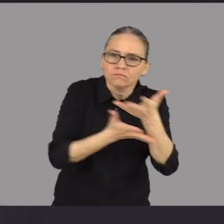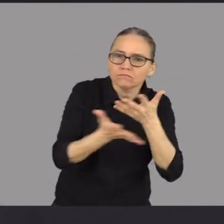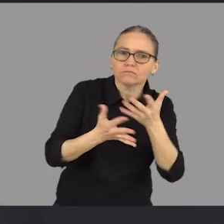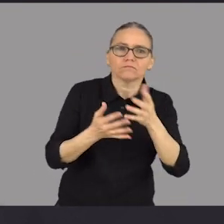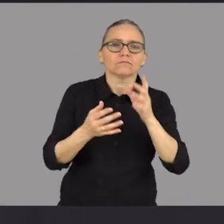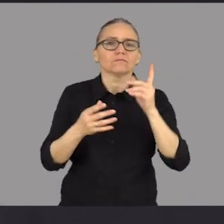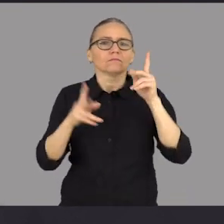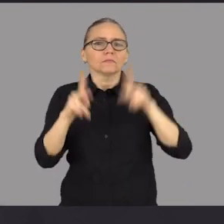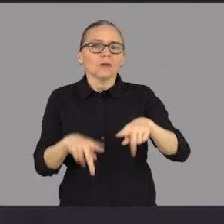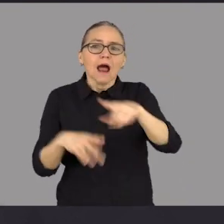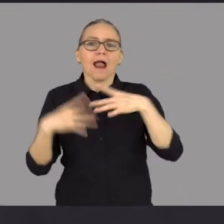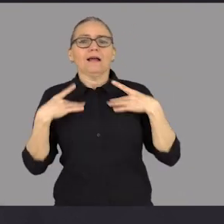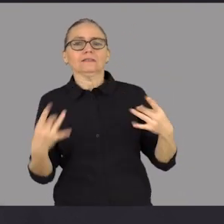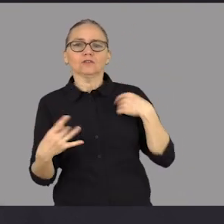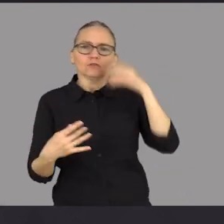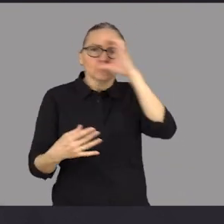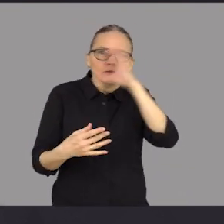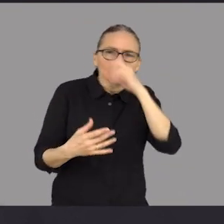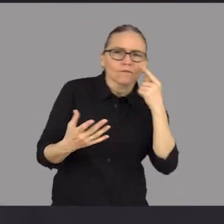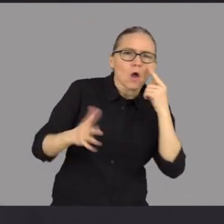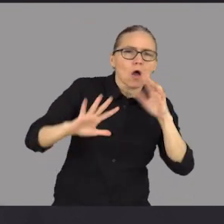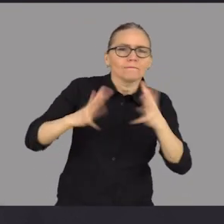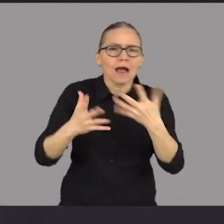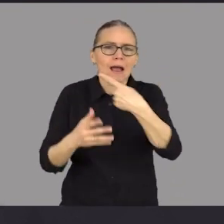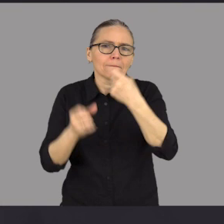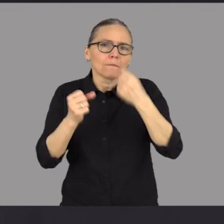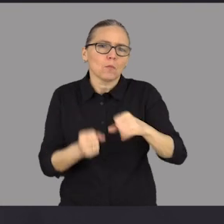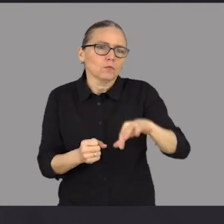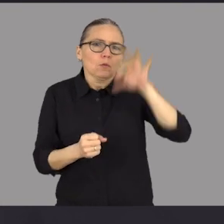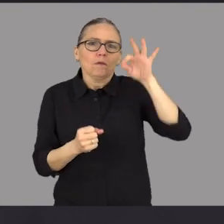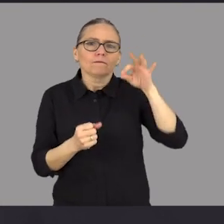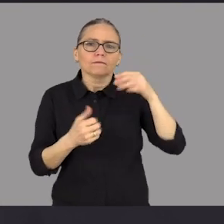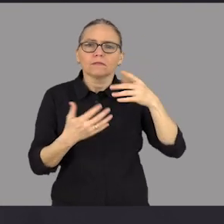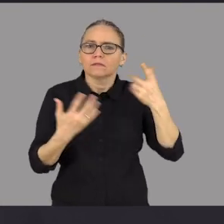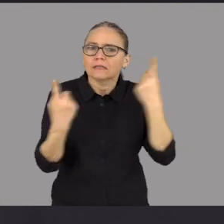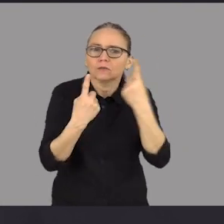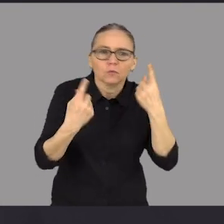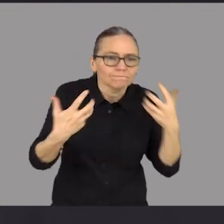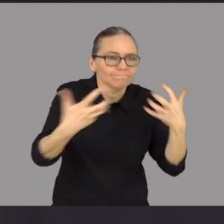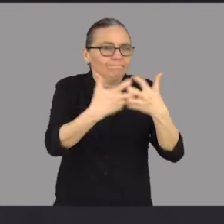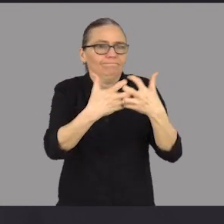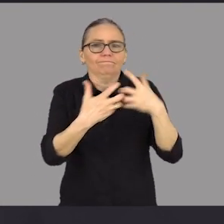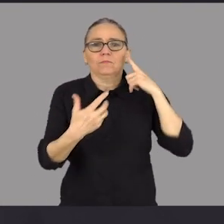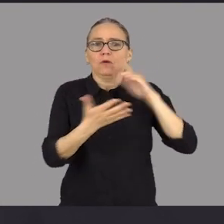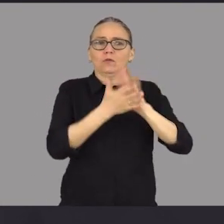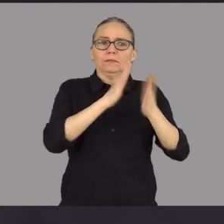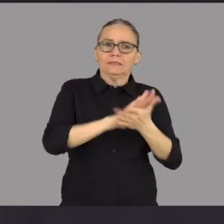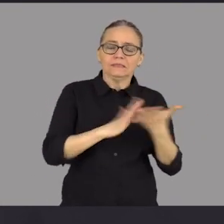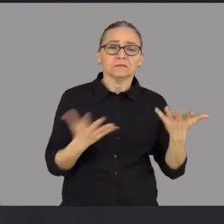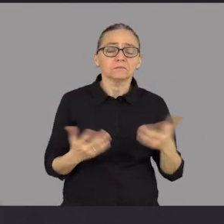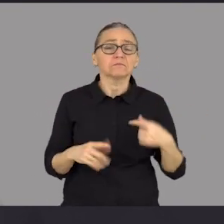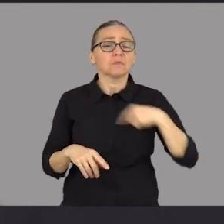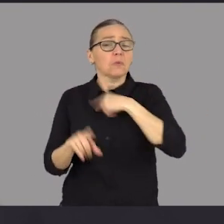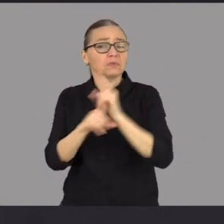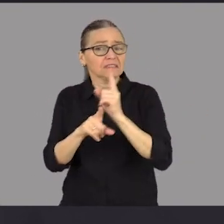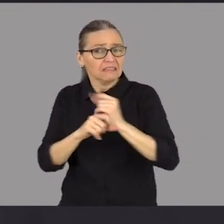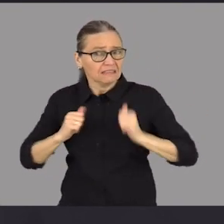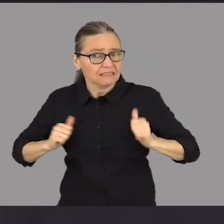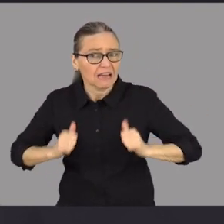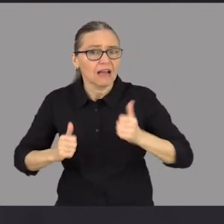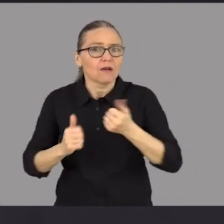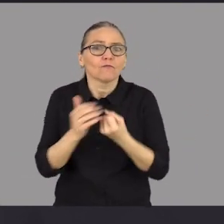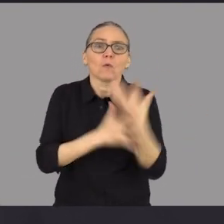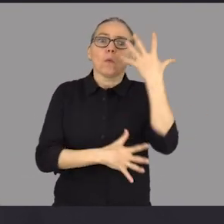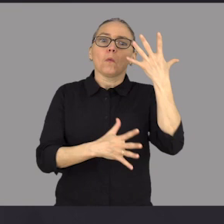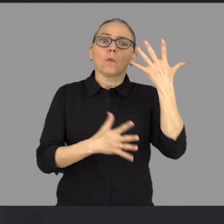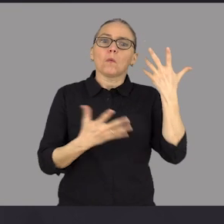skills. During the interview process with a person who identifies as experiencing disability, I try to make it a conversation and want